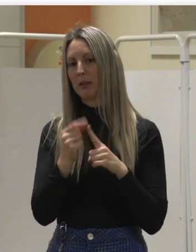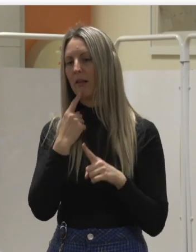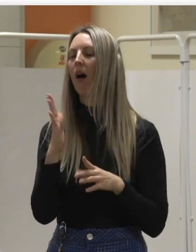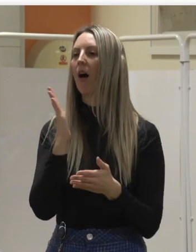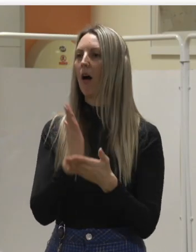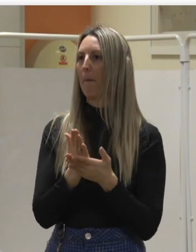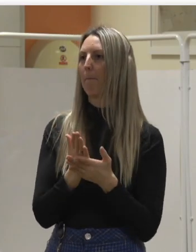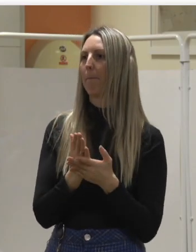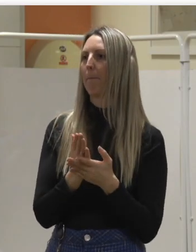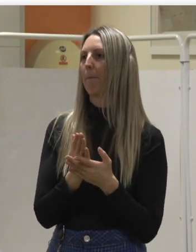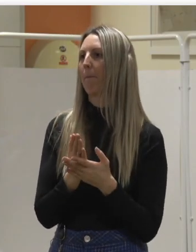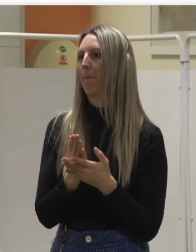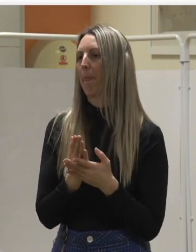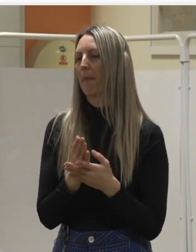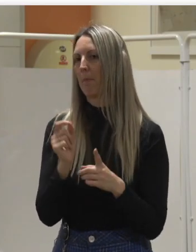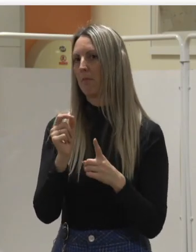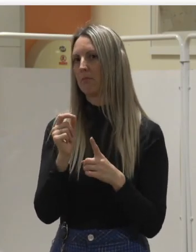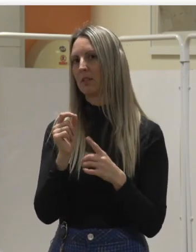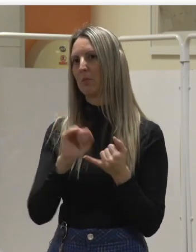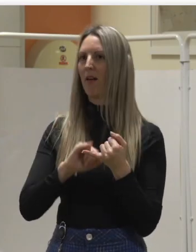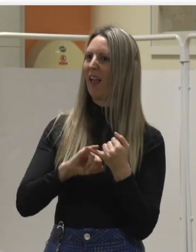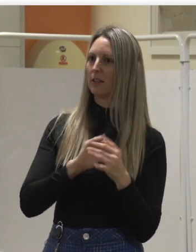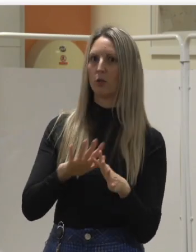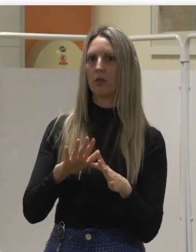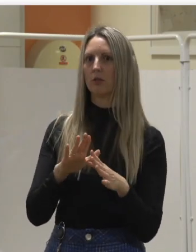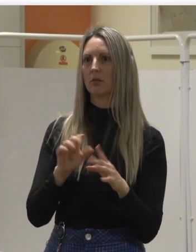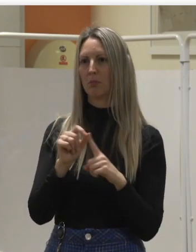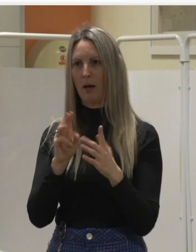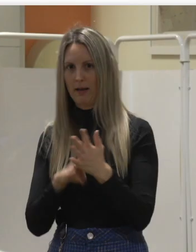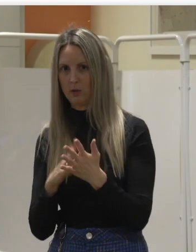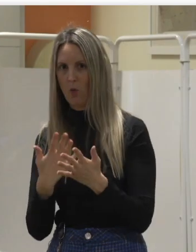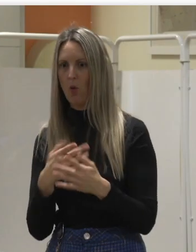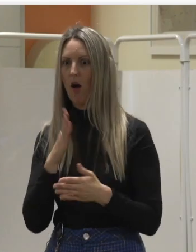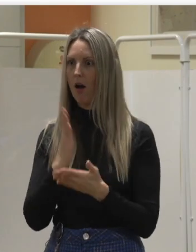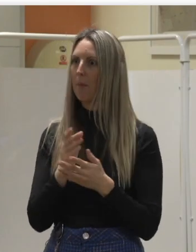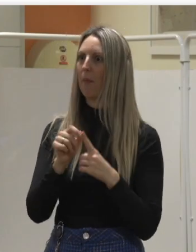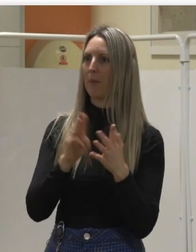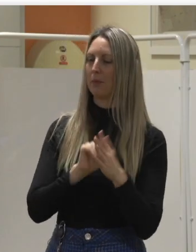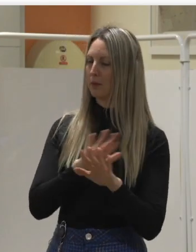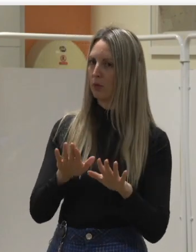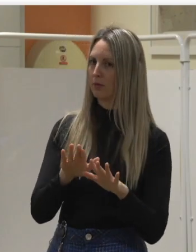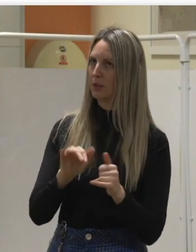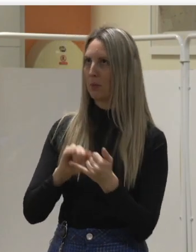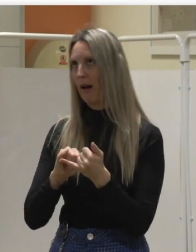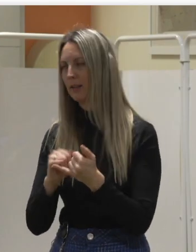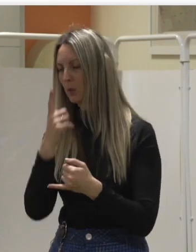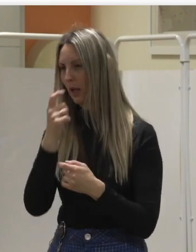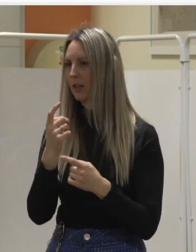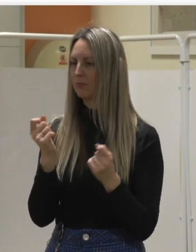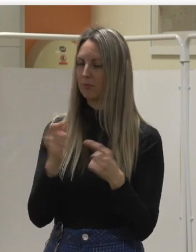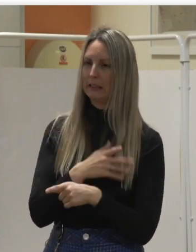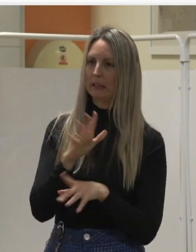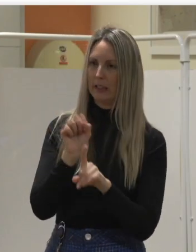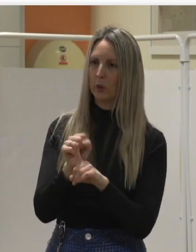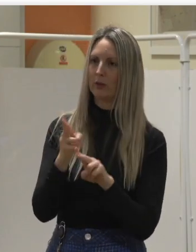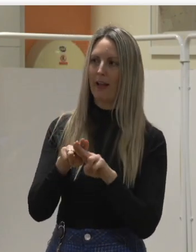where the usefulness of inflammation tests will be seen. So if somebody has